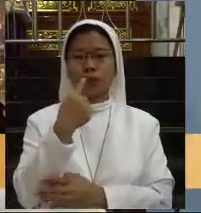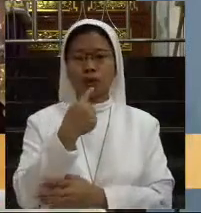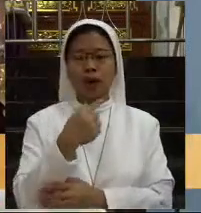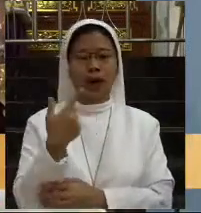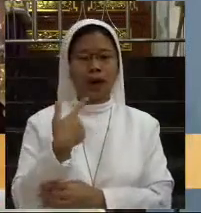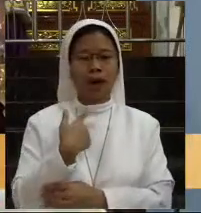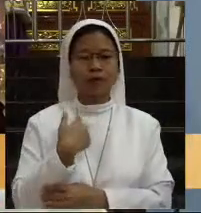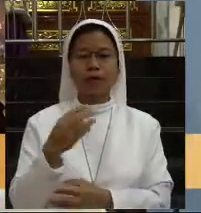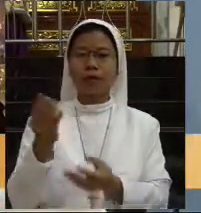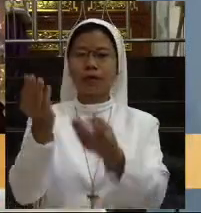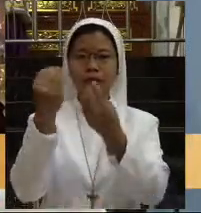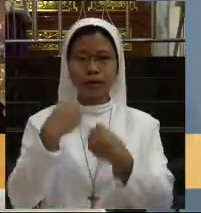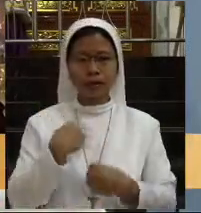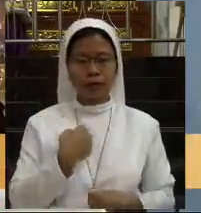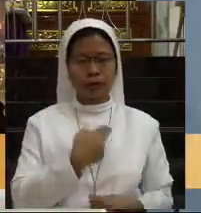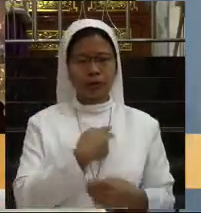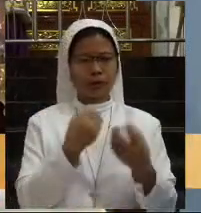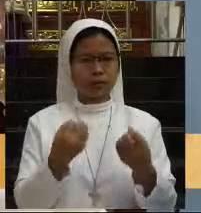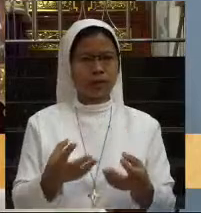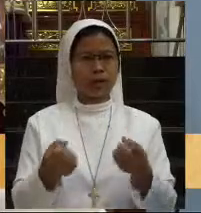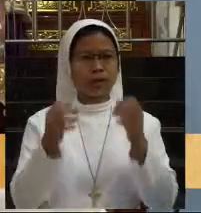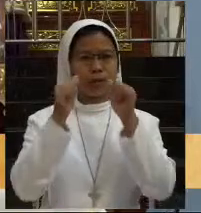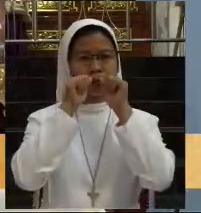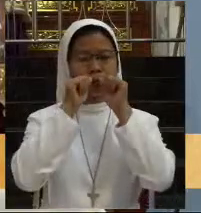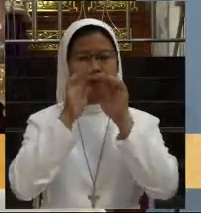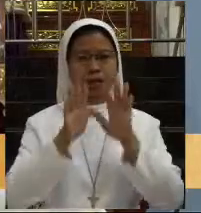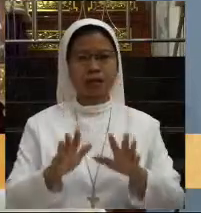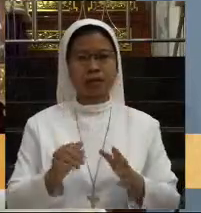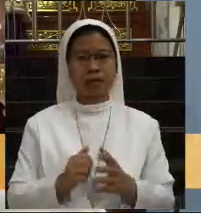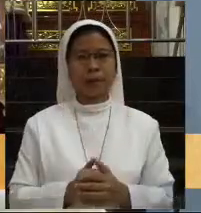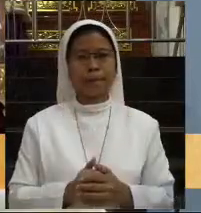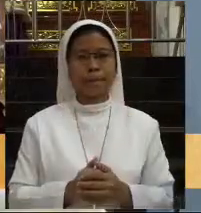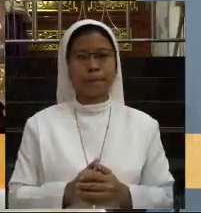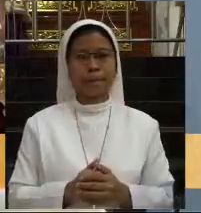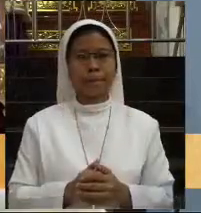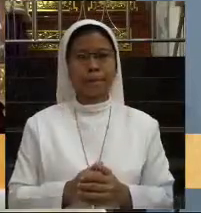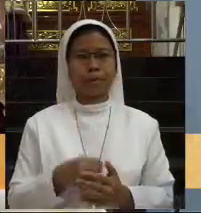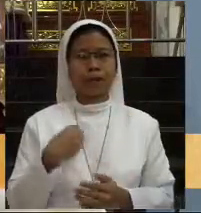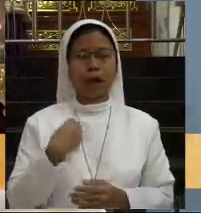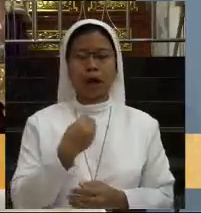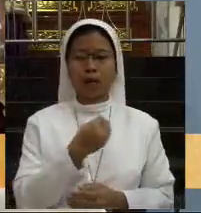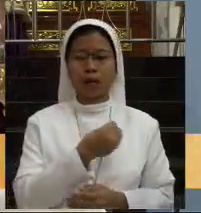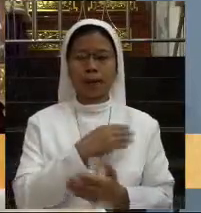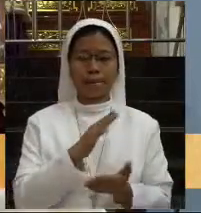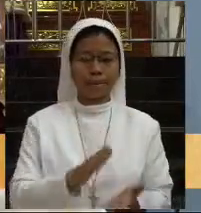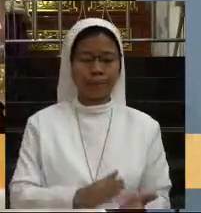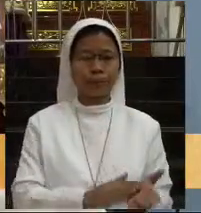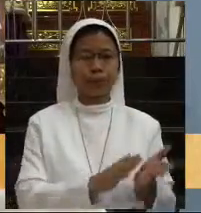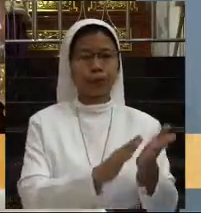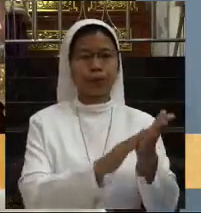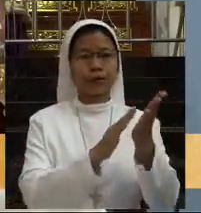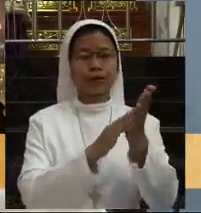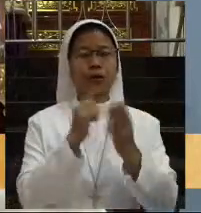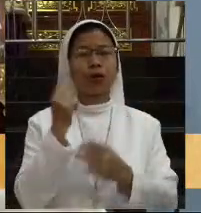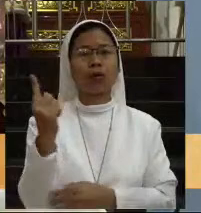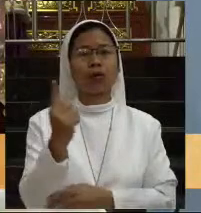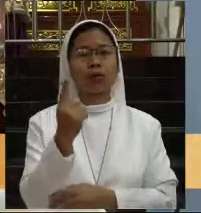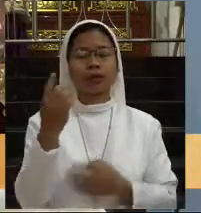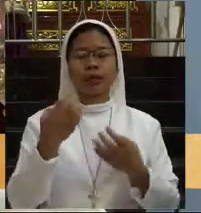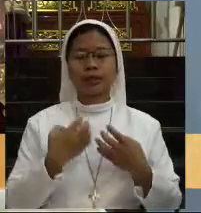upon us, which often we take for granted. Our praise is always an expression